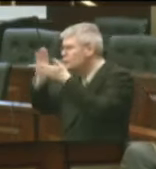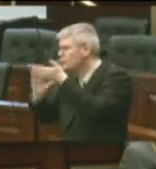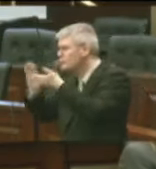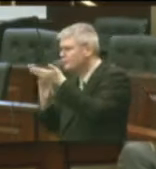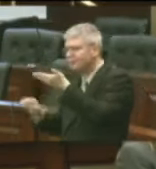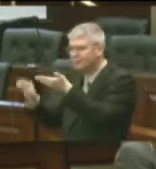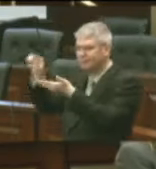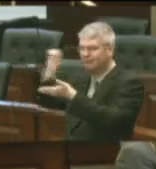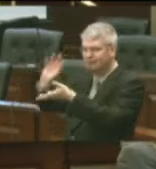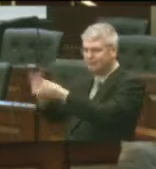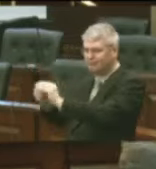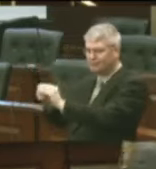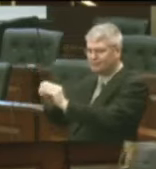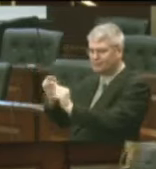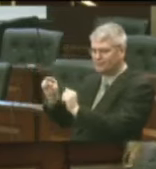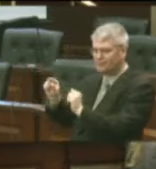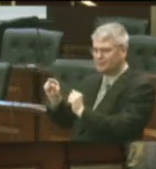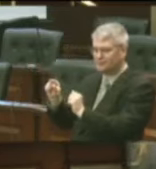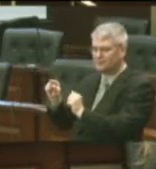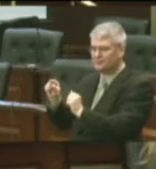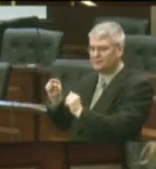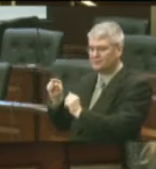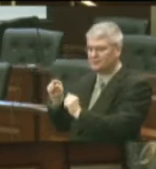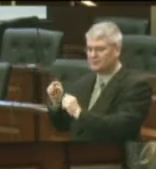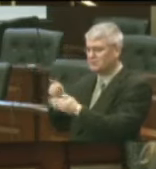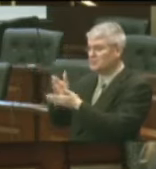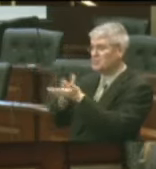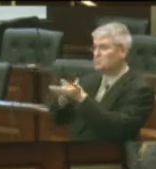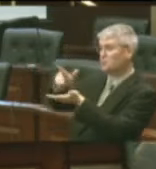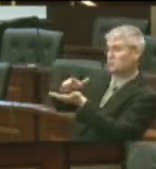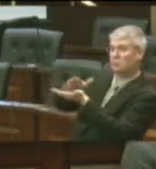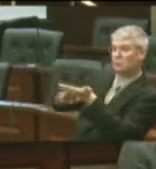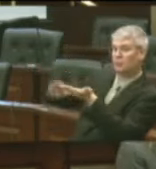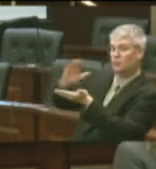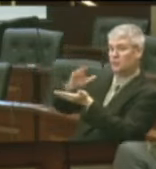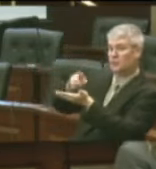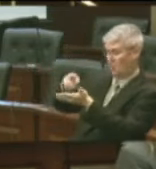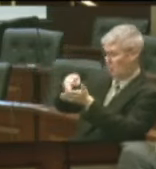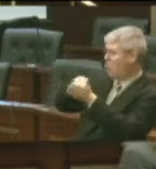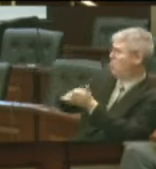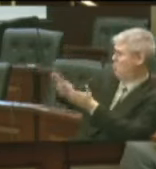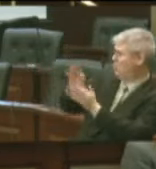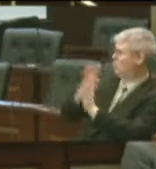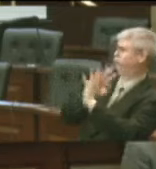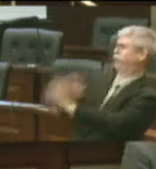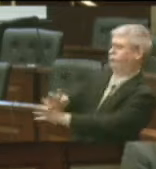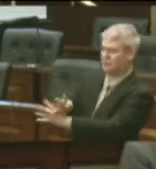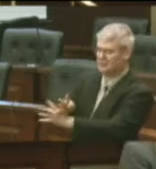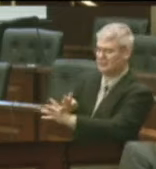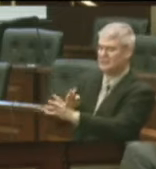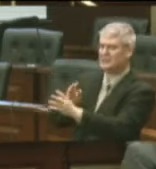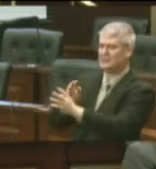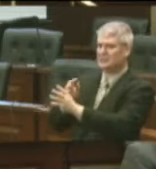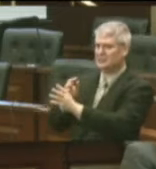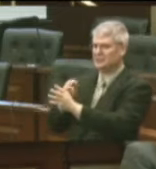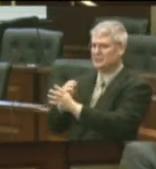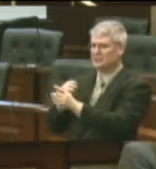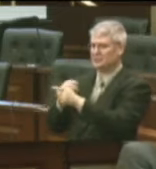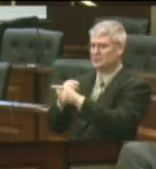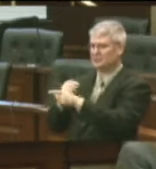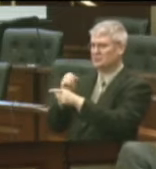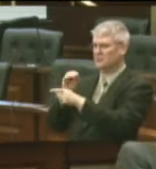they've had a lot of costs. But that $49 million, which went directly to higher education, should ameliorate some